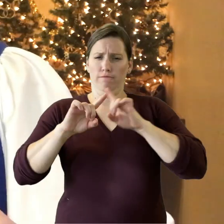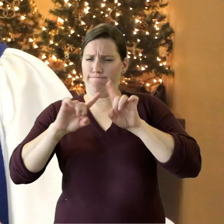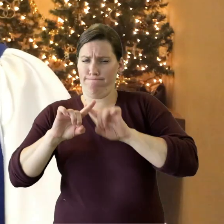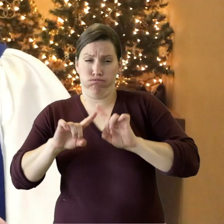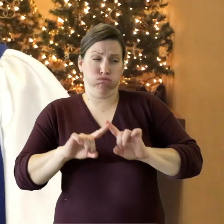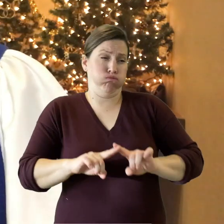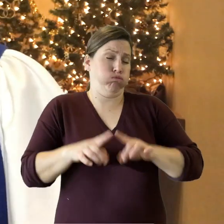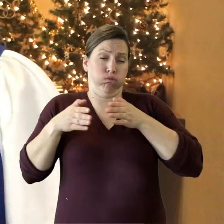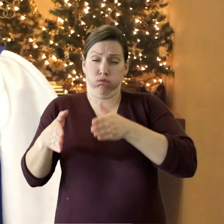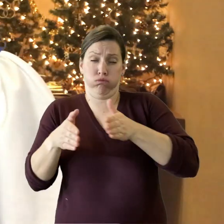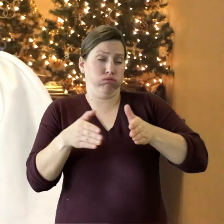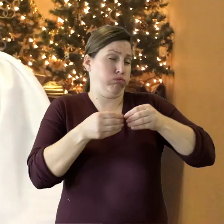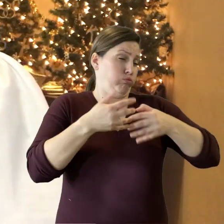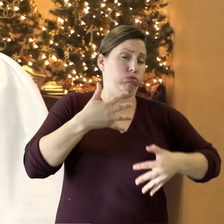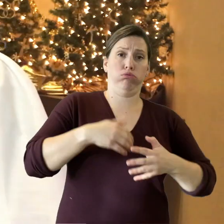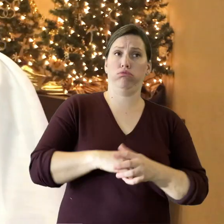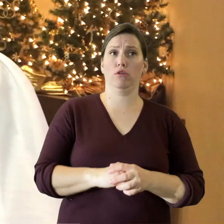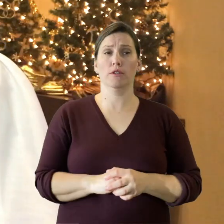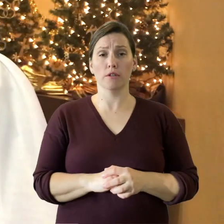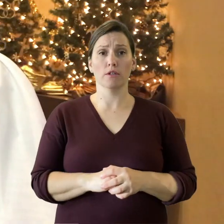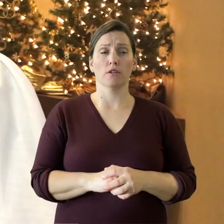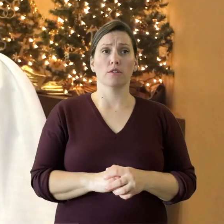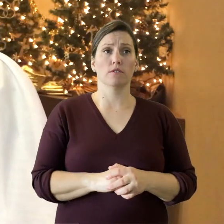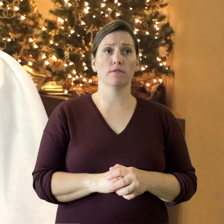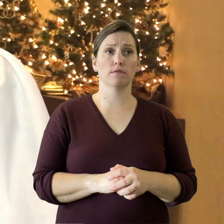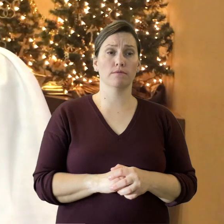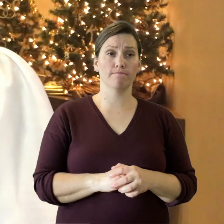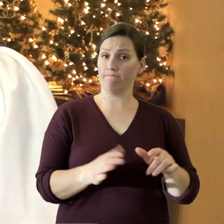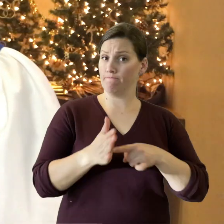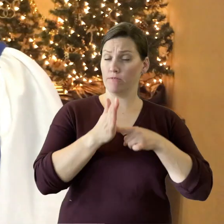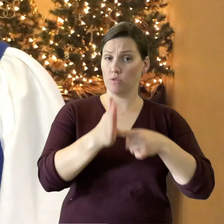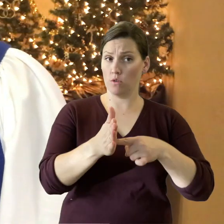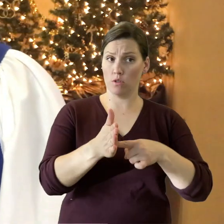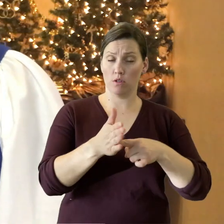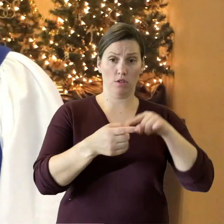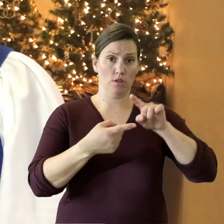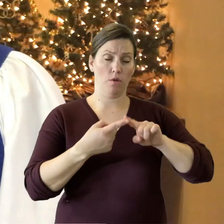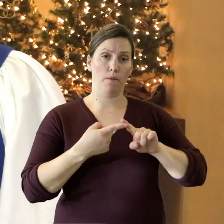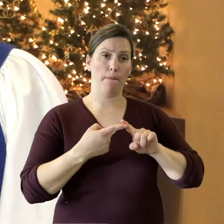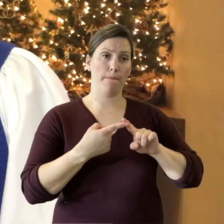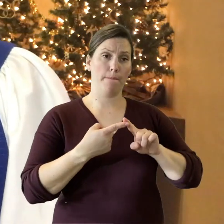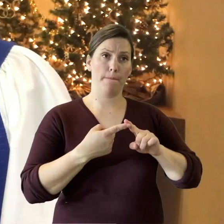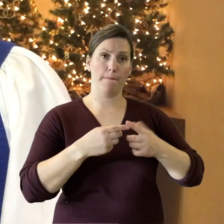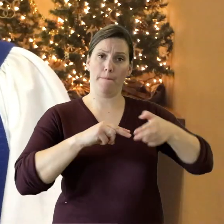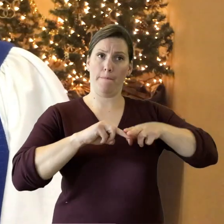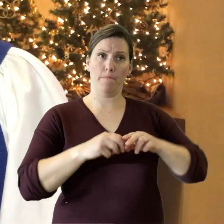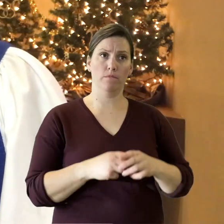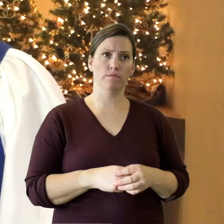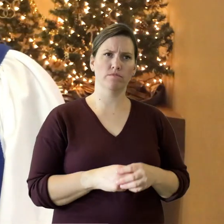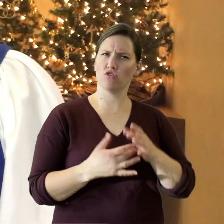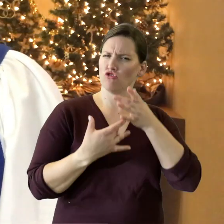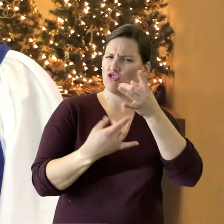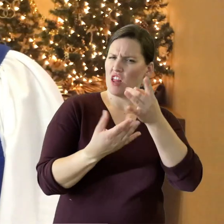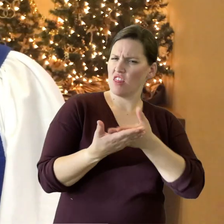so many different ways. Let me show you one more. An interesting